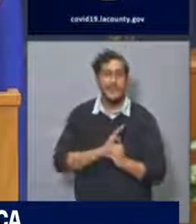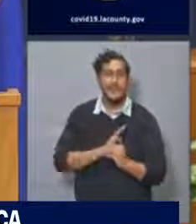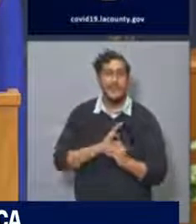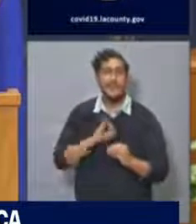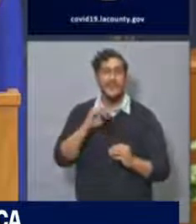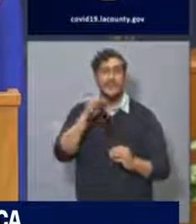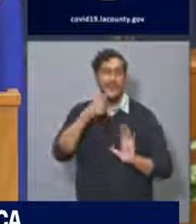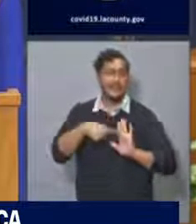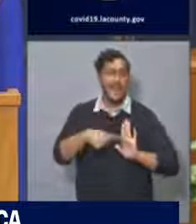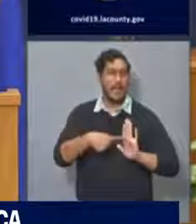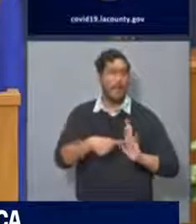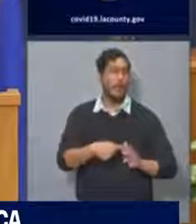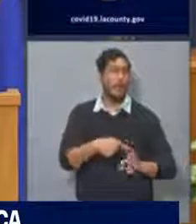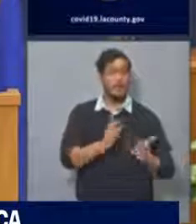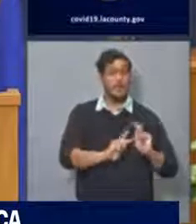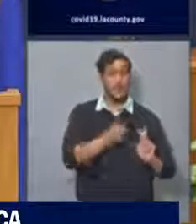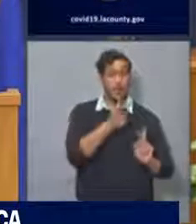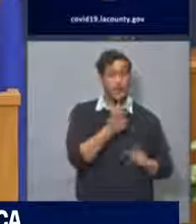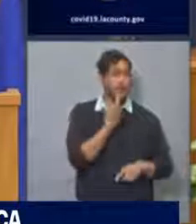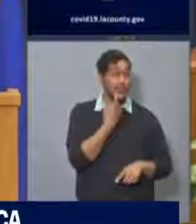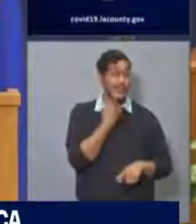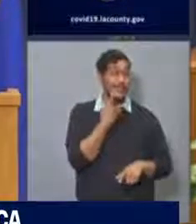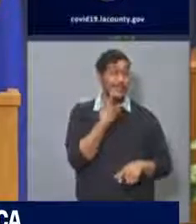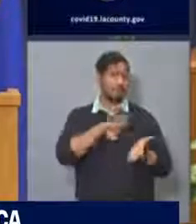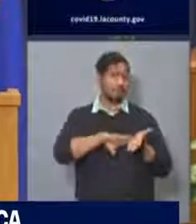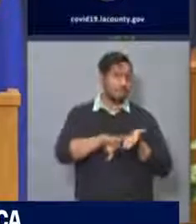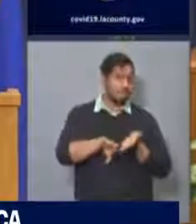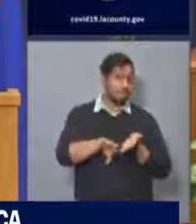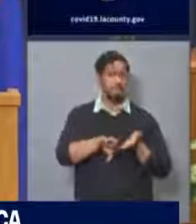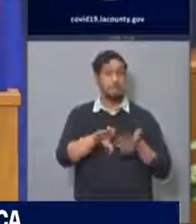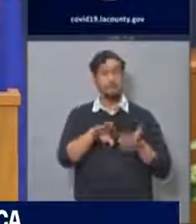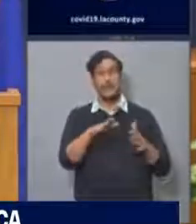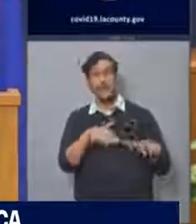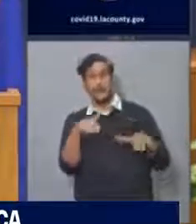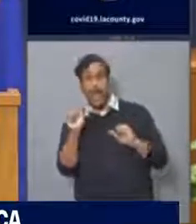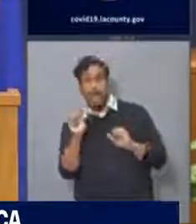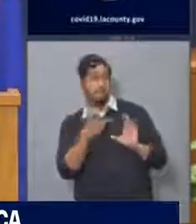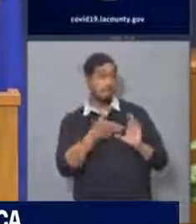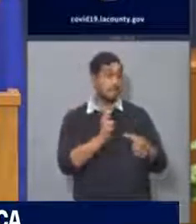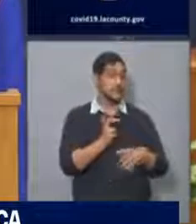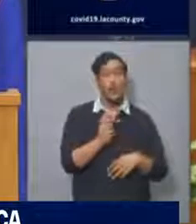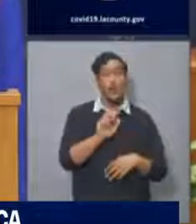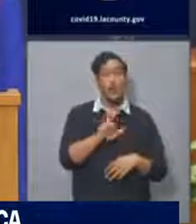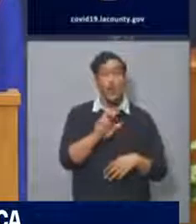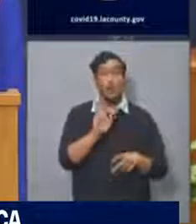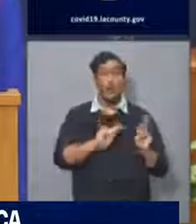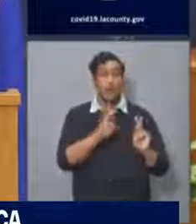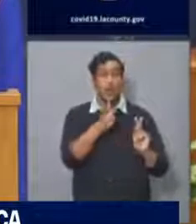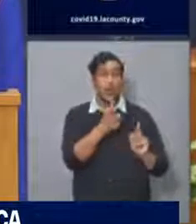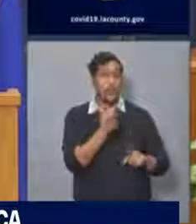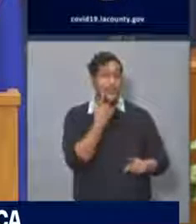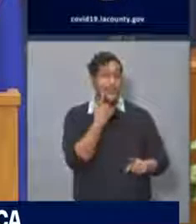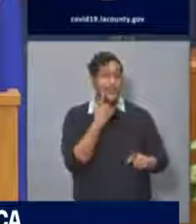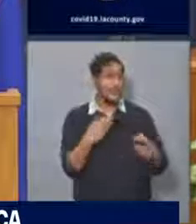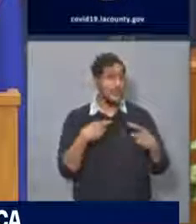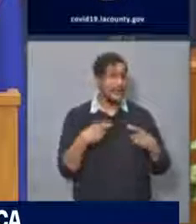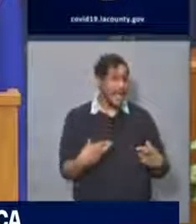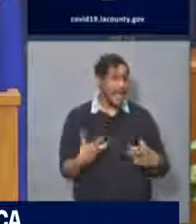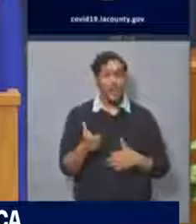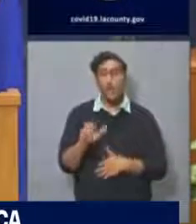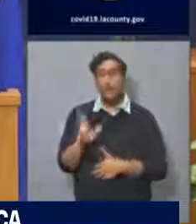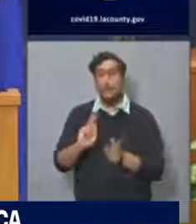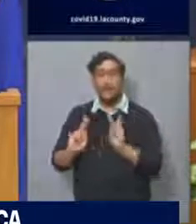recent retirees or individuals that recently left the organization, deploying and reassigning individuals who work